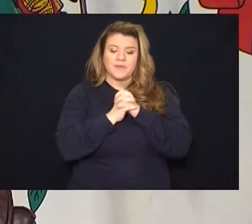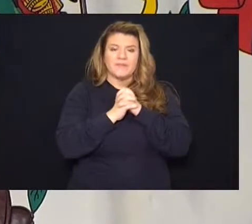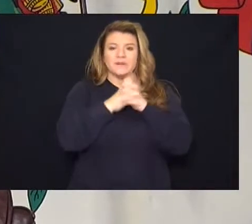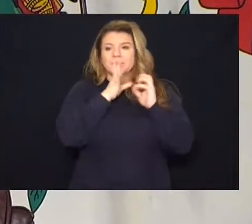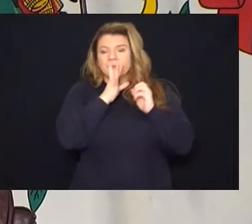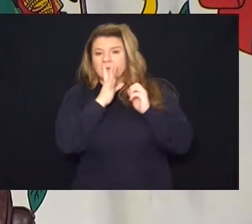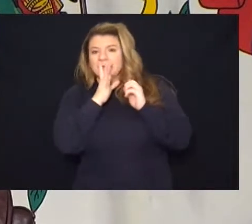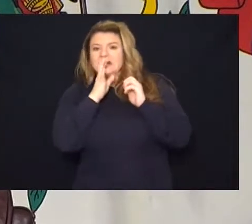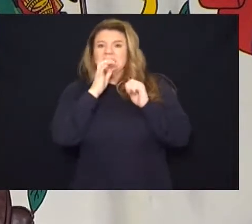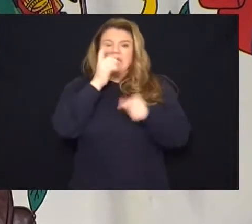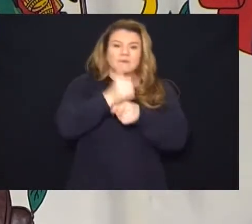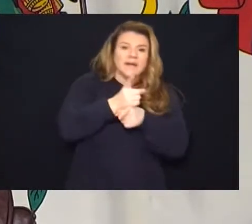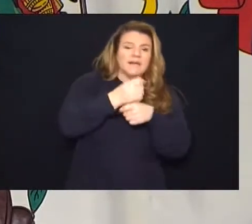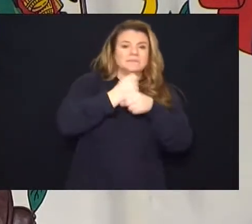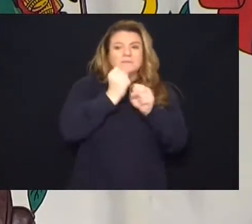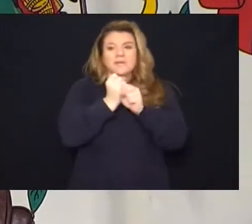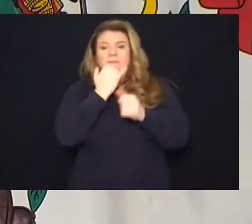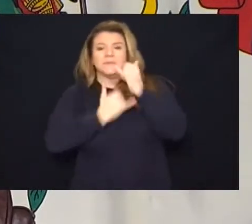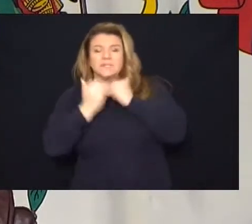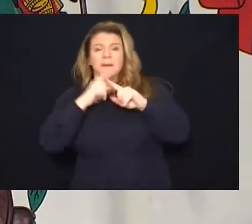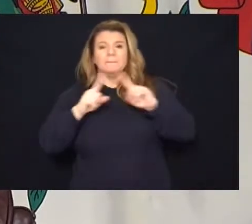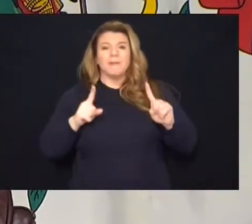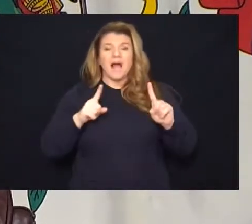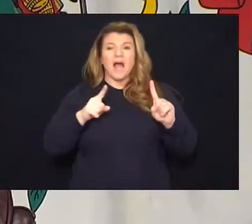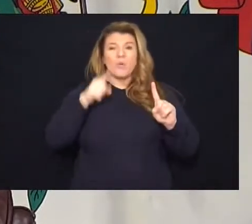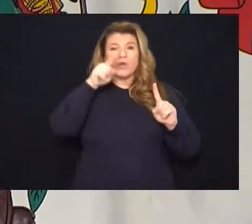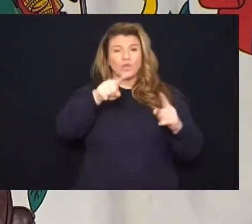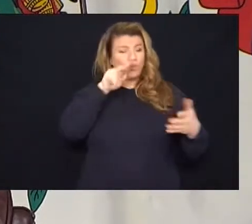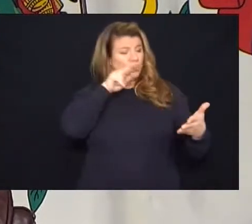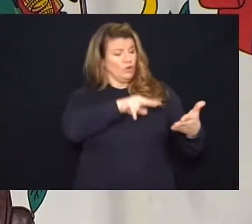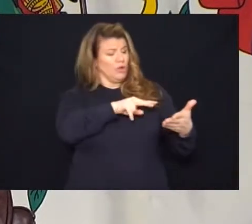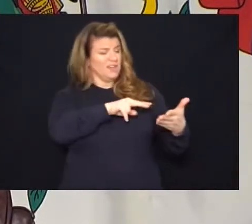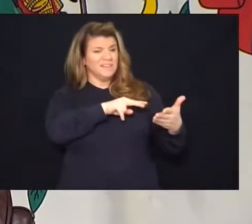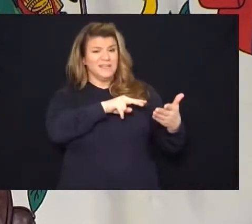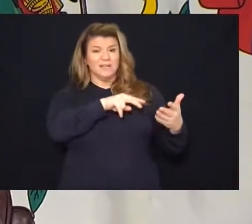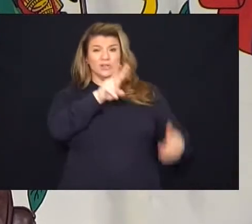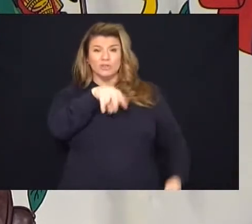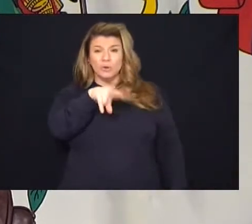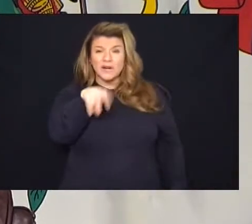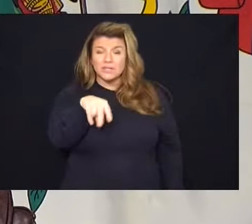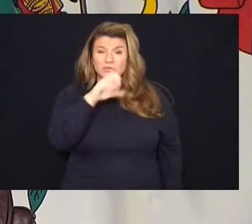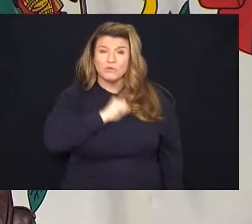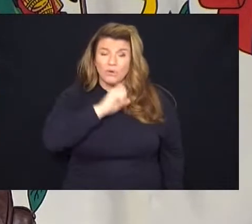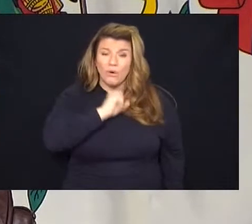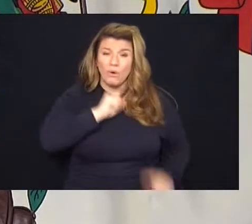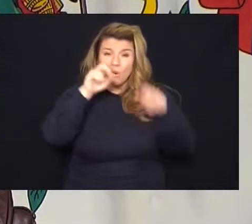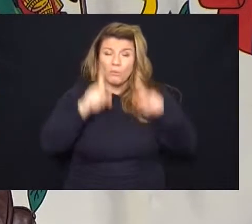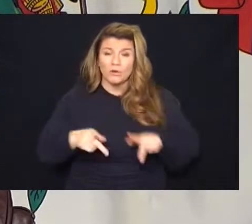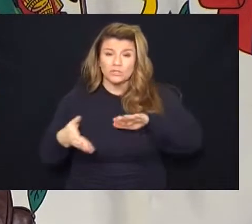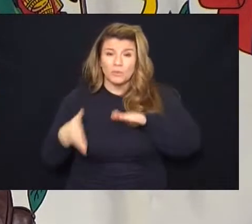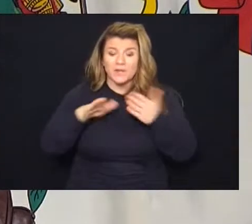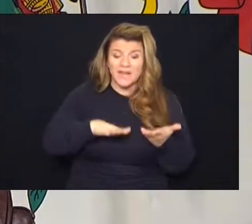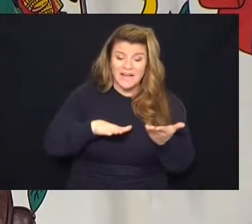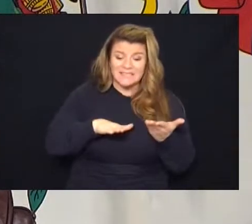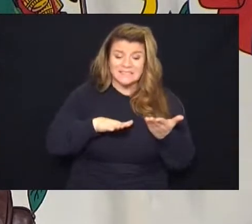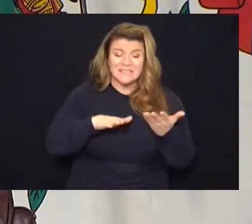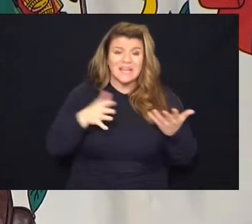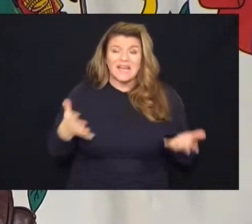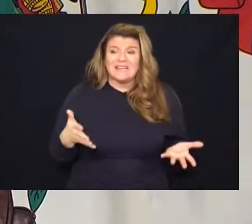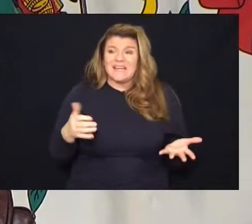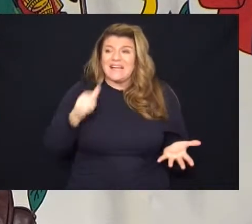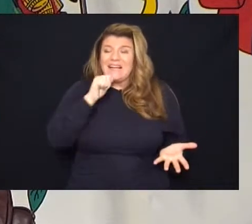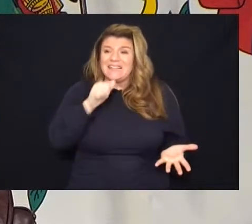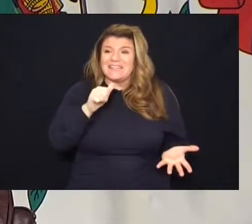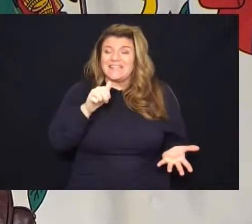sputtering and everything, but you know, when you think a 22-year-old person that we lost, that's really not good. Really,